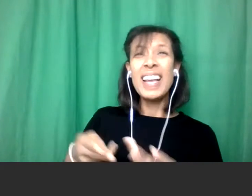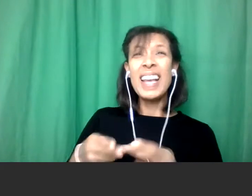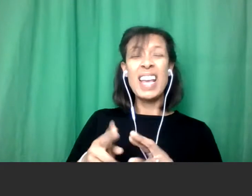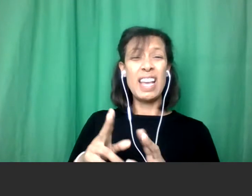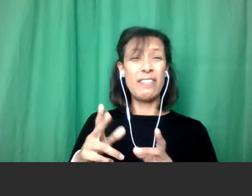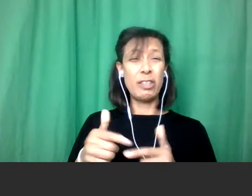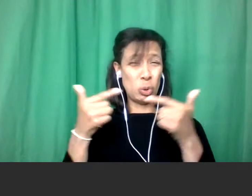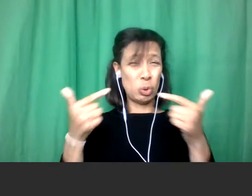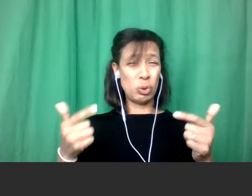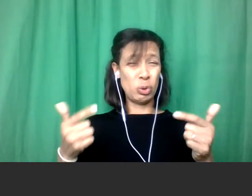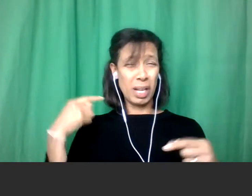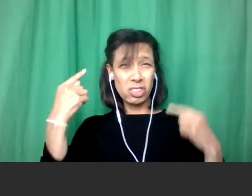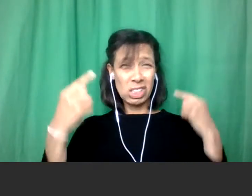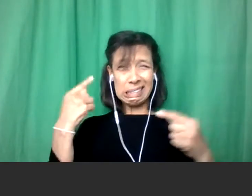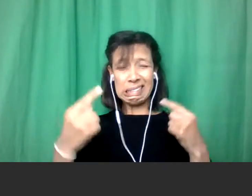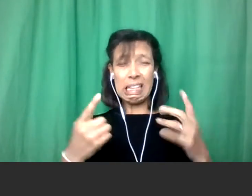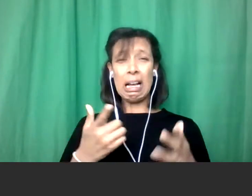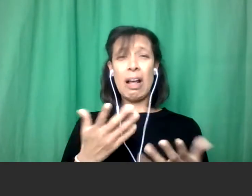sorry about